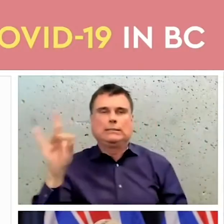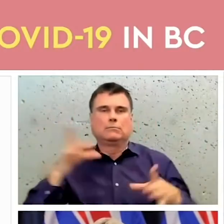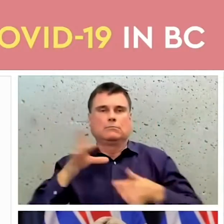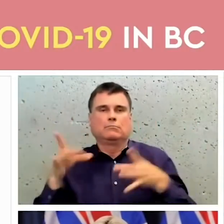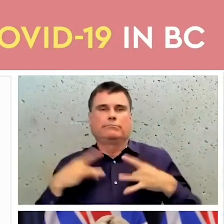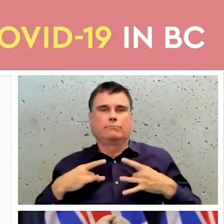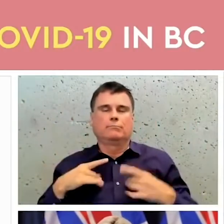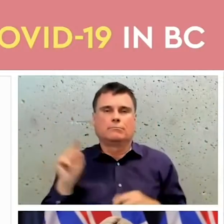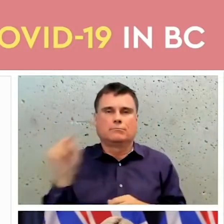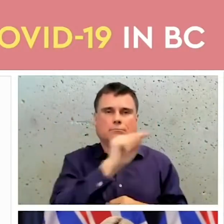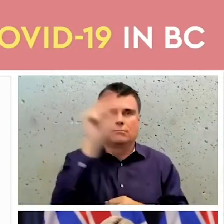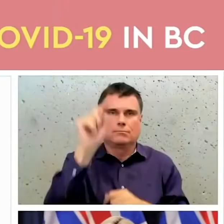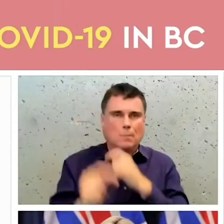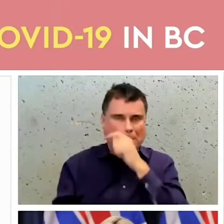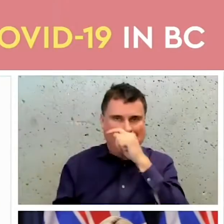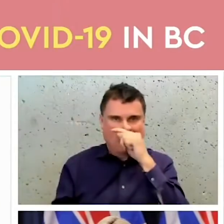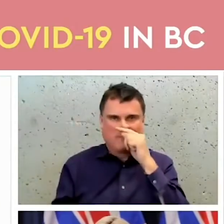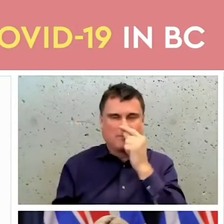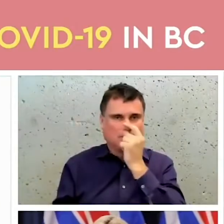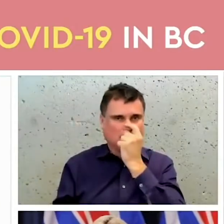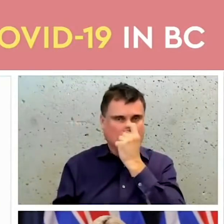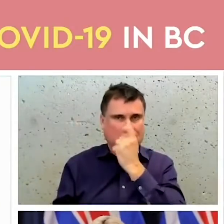now.